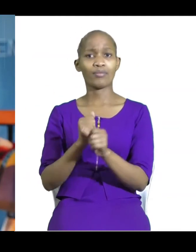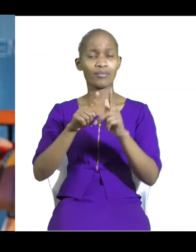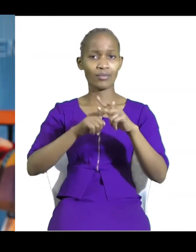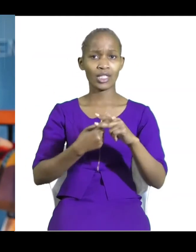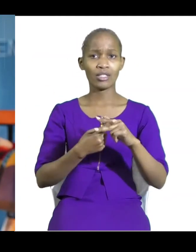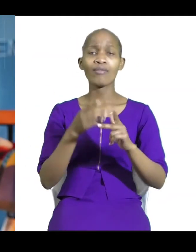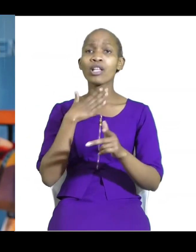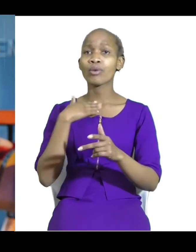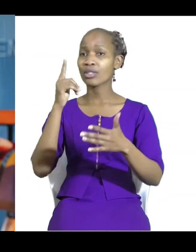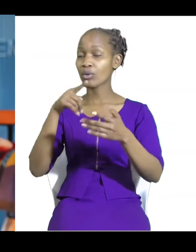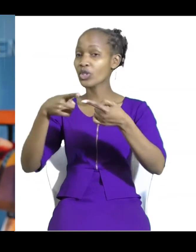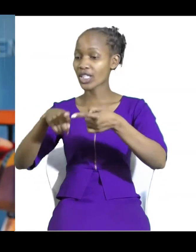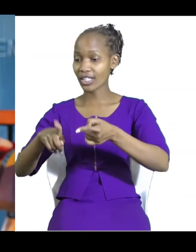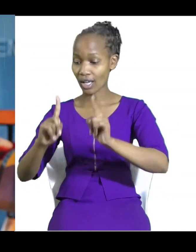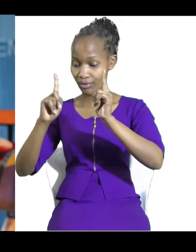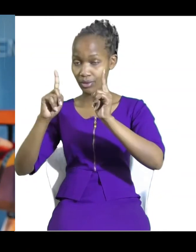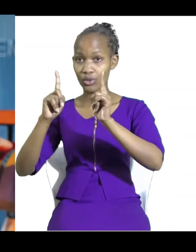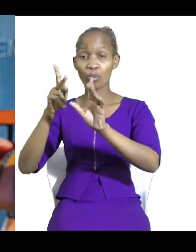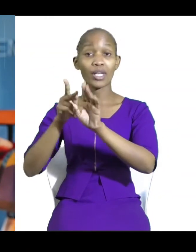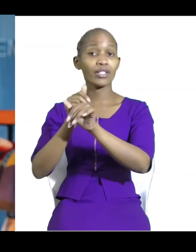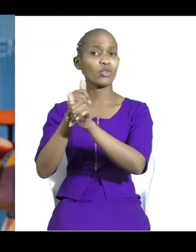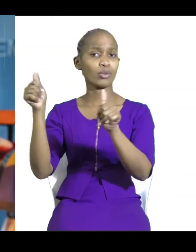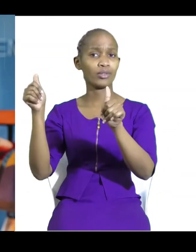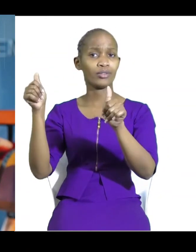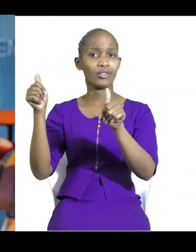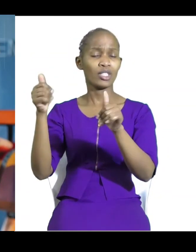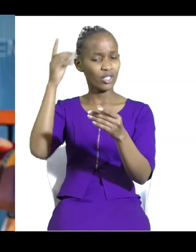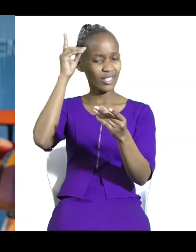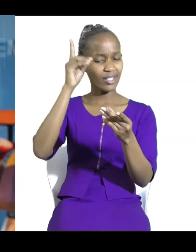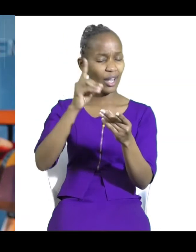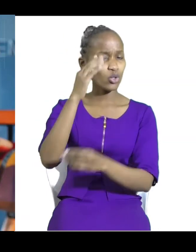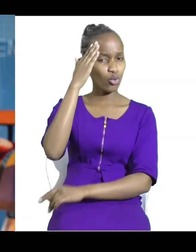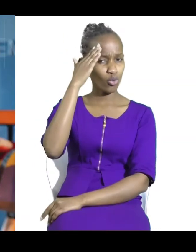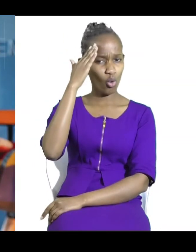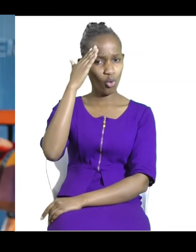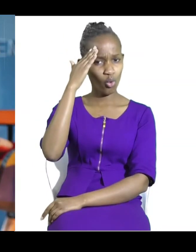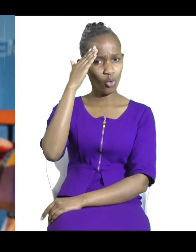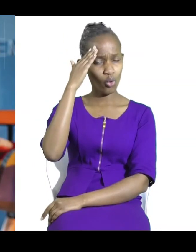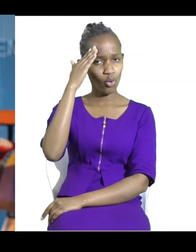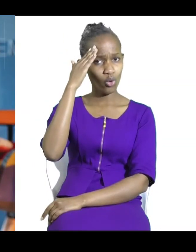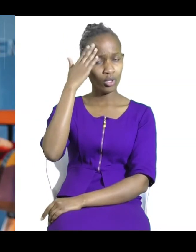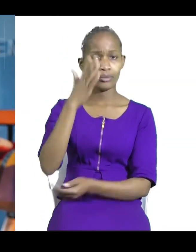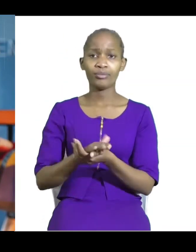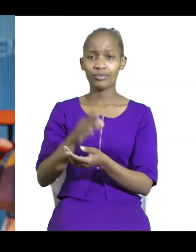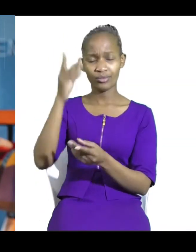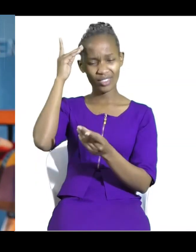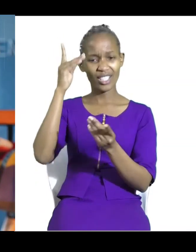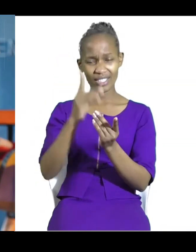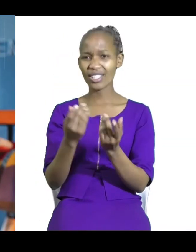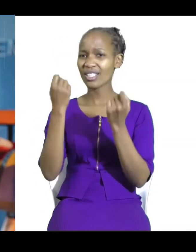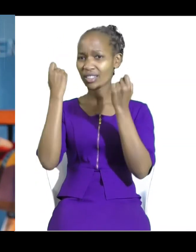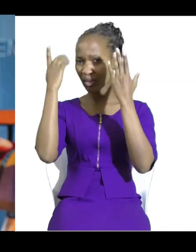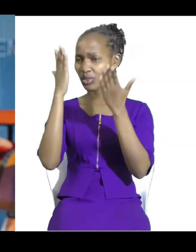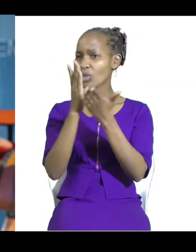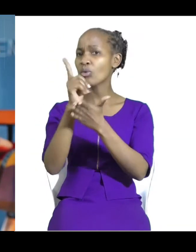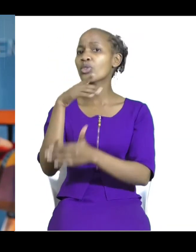take off, it really requires yourself. Yes, and you should decide to know. You should decide and